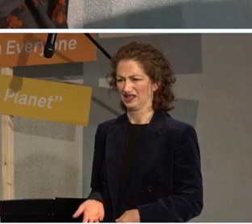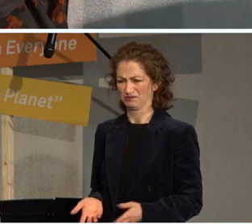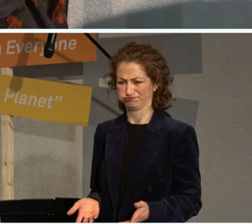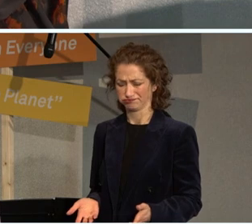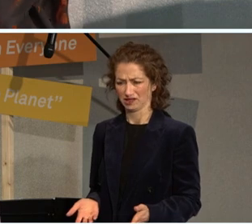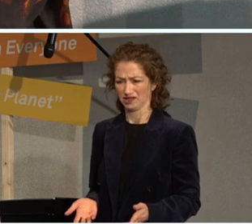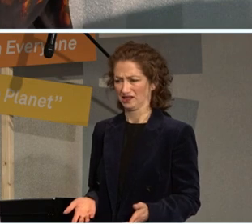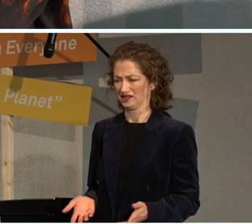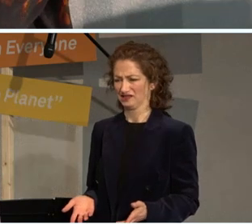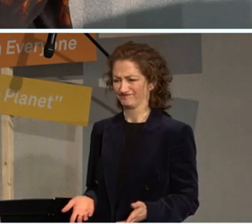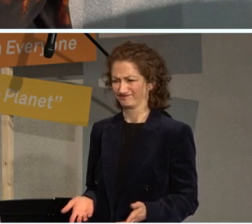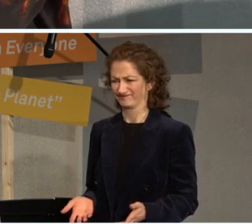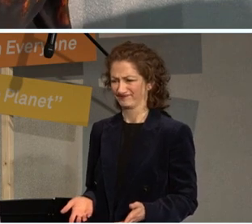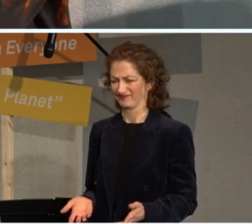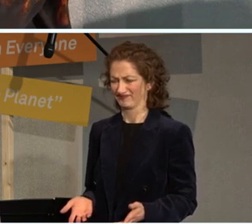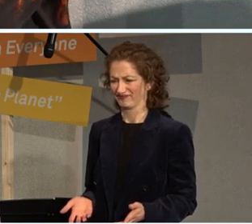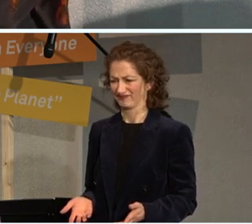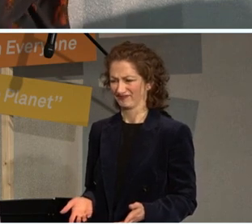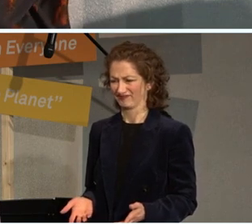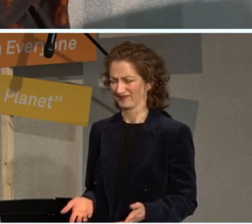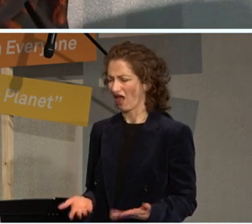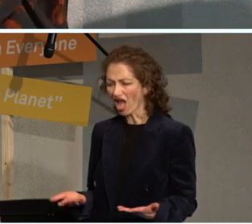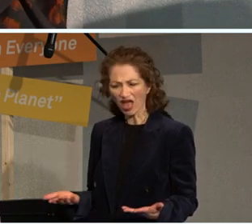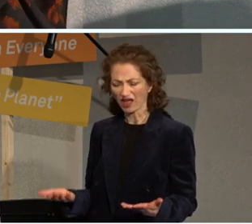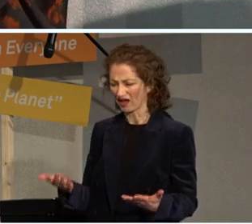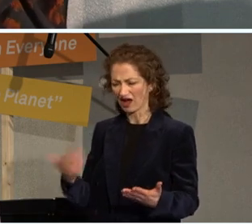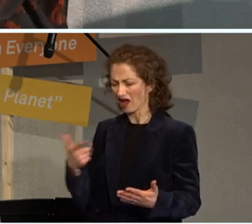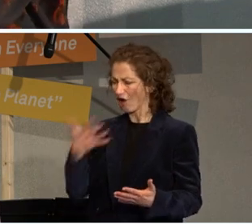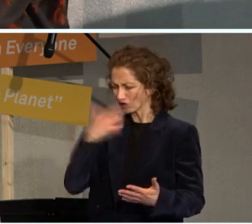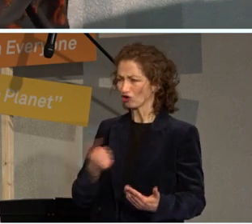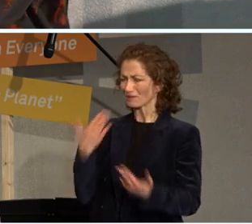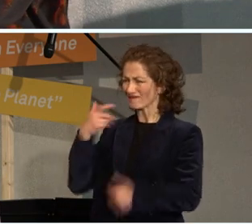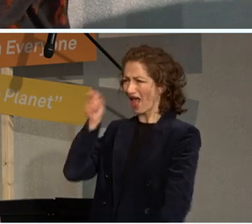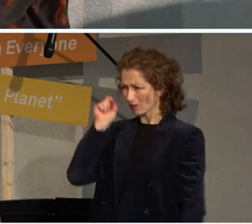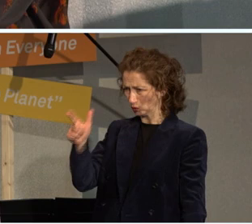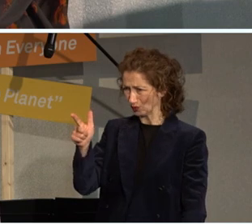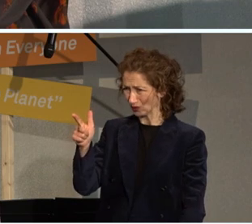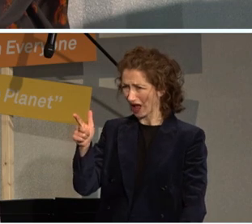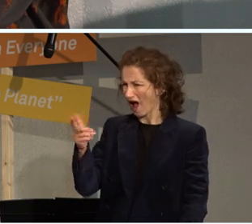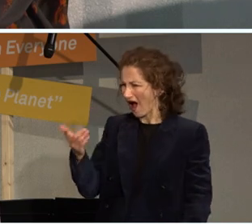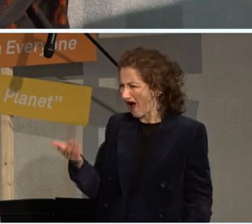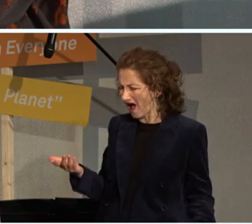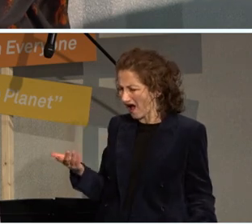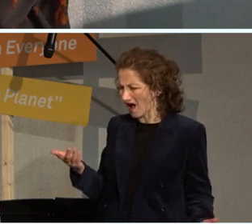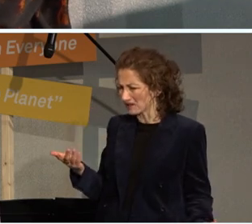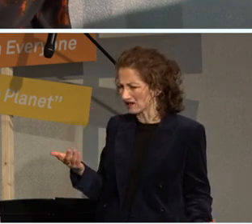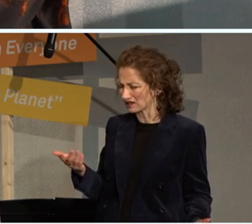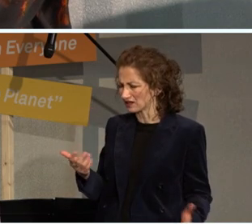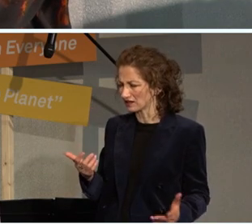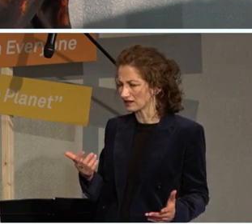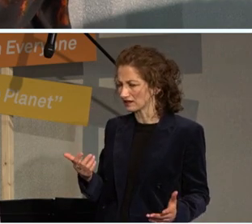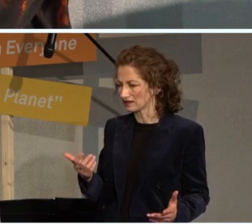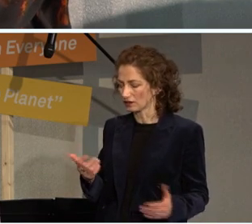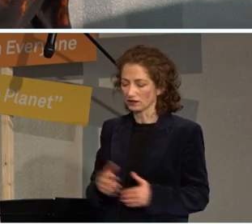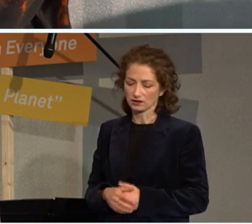so... I'm really sorry. I think you want to apply to exactly this institute. Well, guess that's off